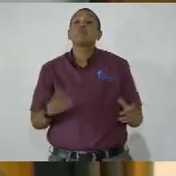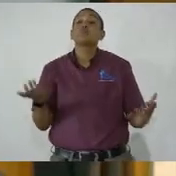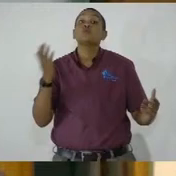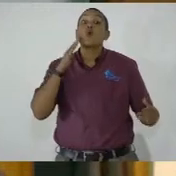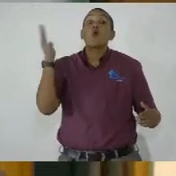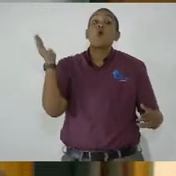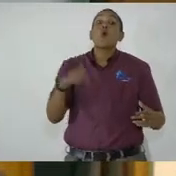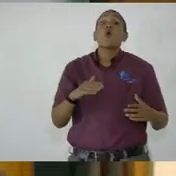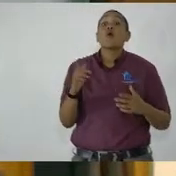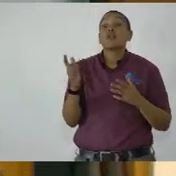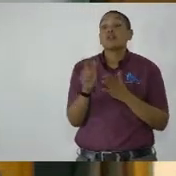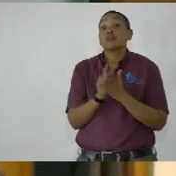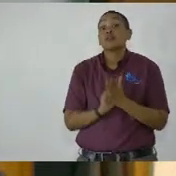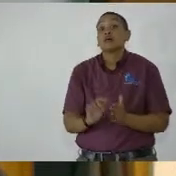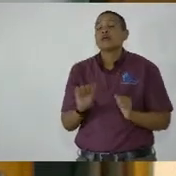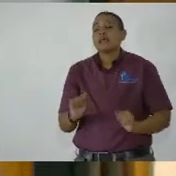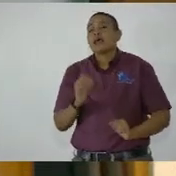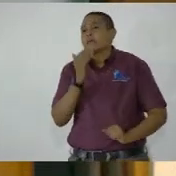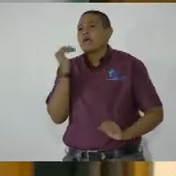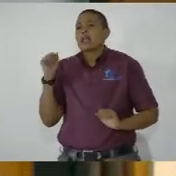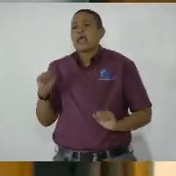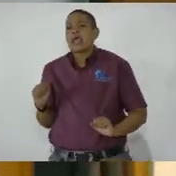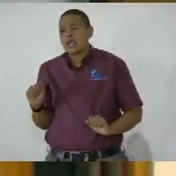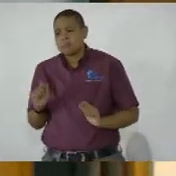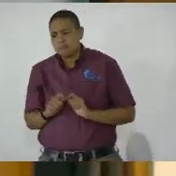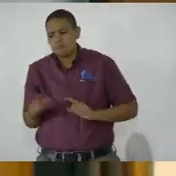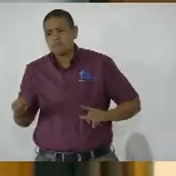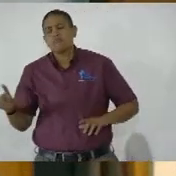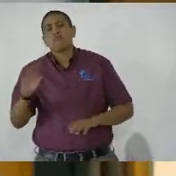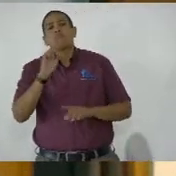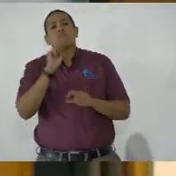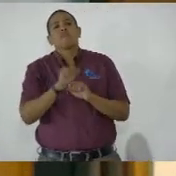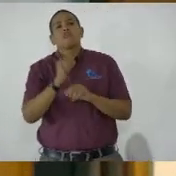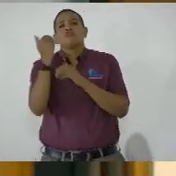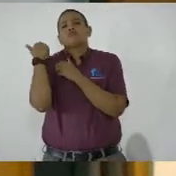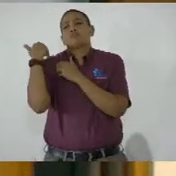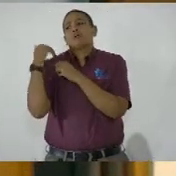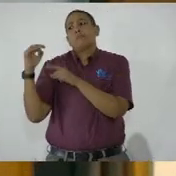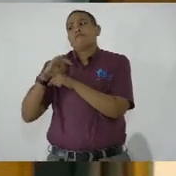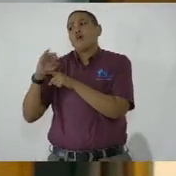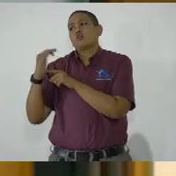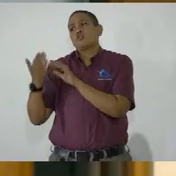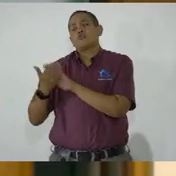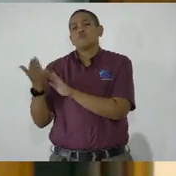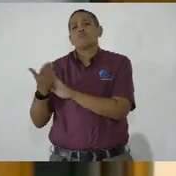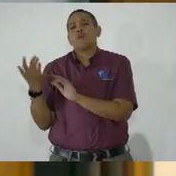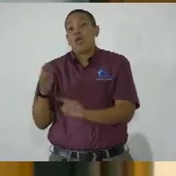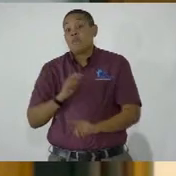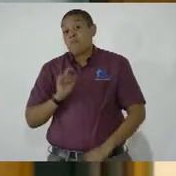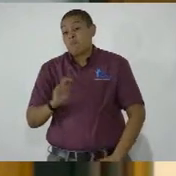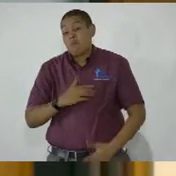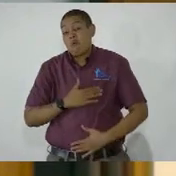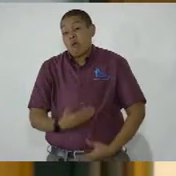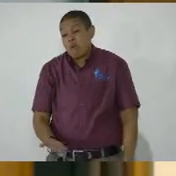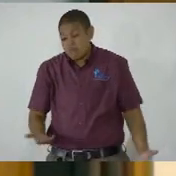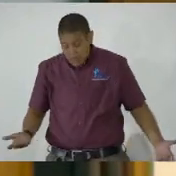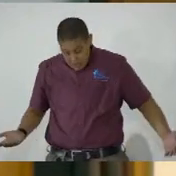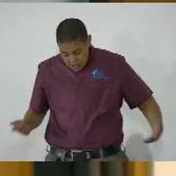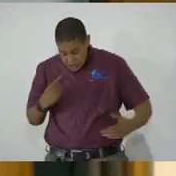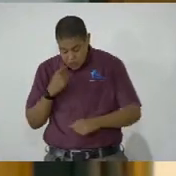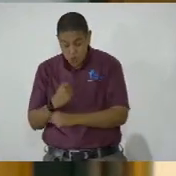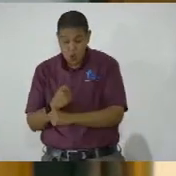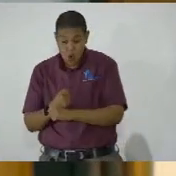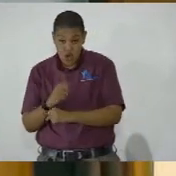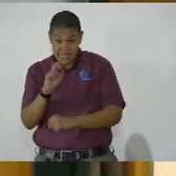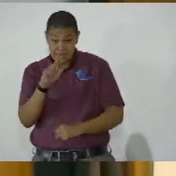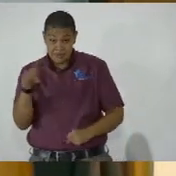the prosecutors can better able to discharge their obligations and functions. I must admit, Madam Speaker, the work at the